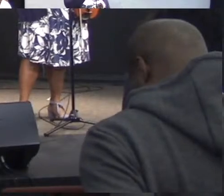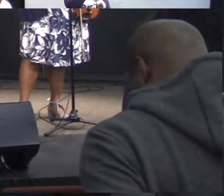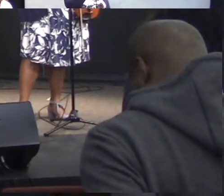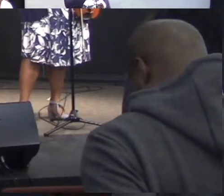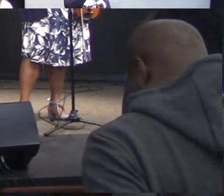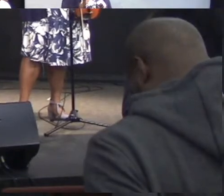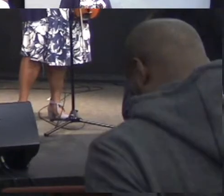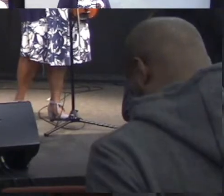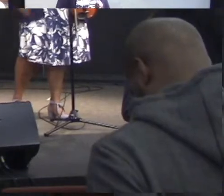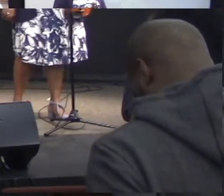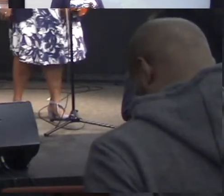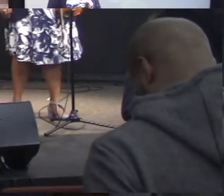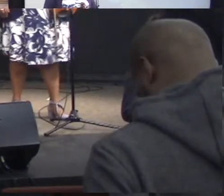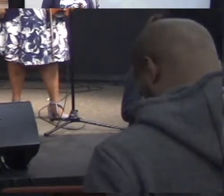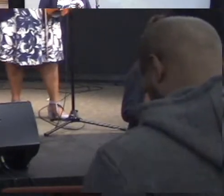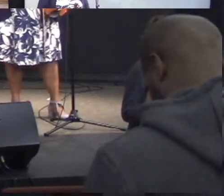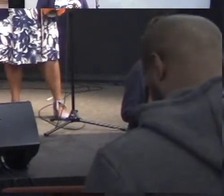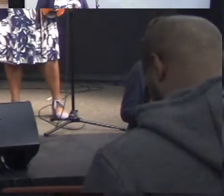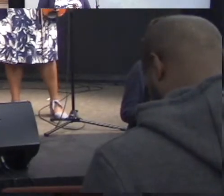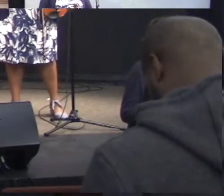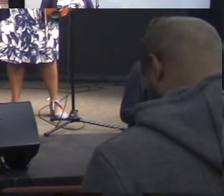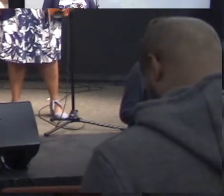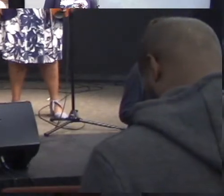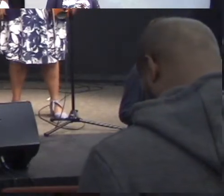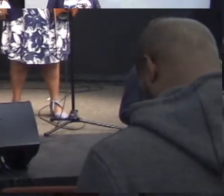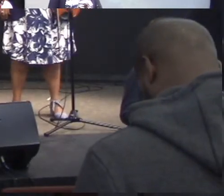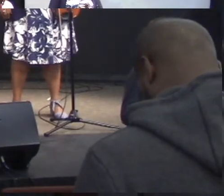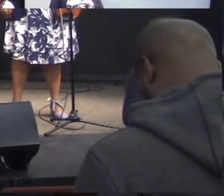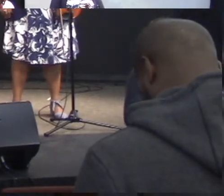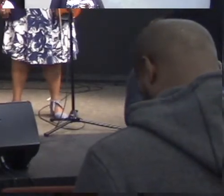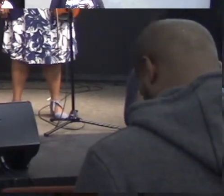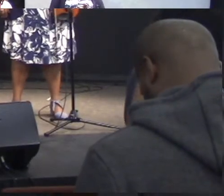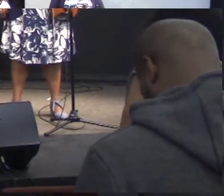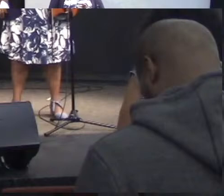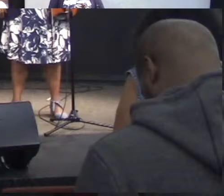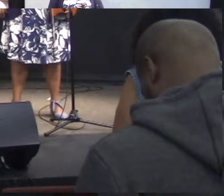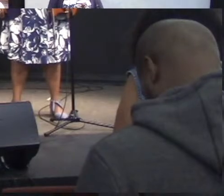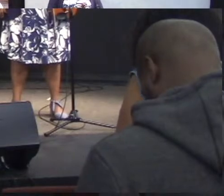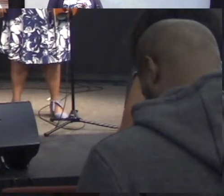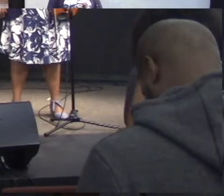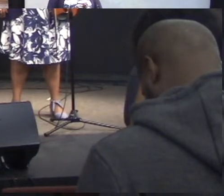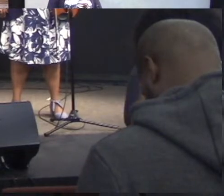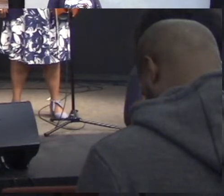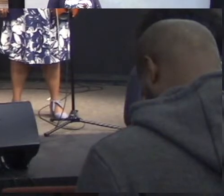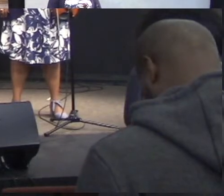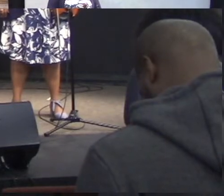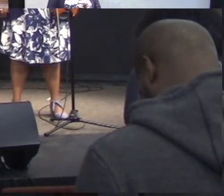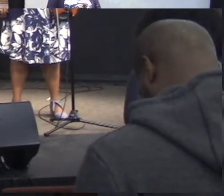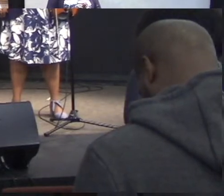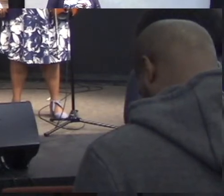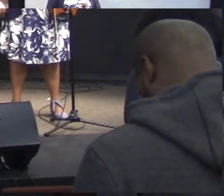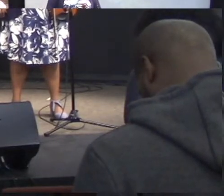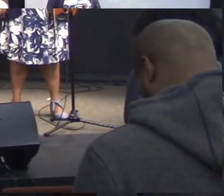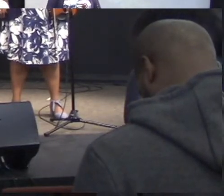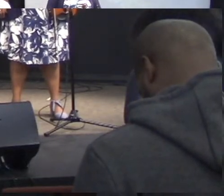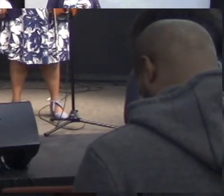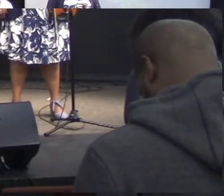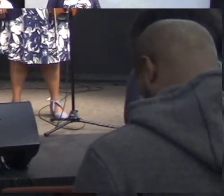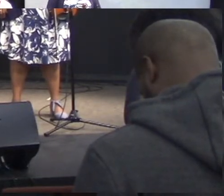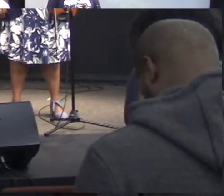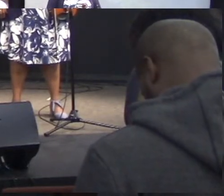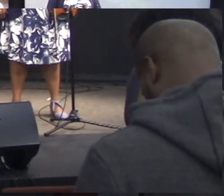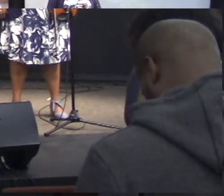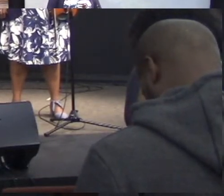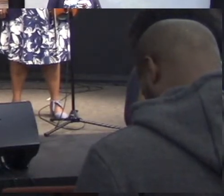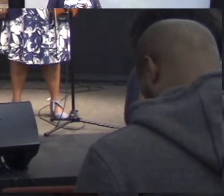Christ here. And I pray, God, that you bless this service. God, be with the singing, be with the worship, be with those who are speaking, God. I pray that we